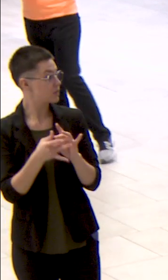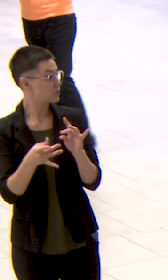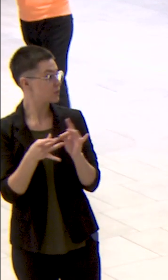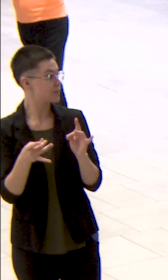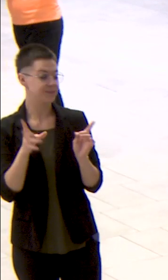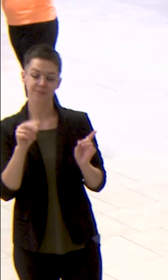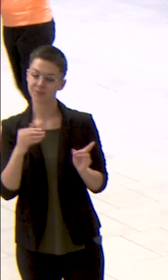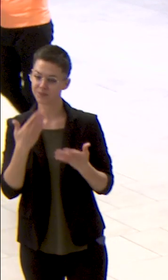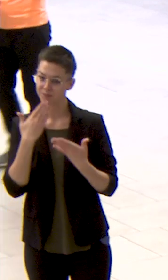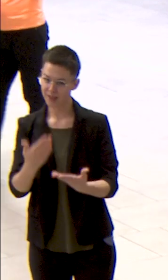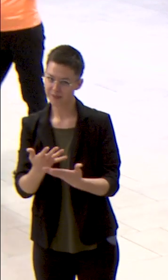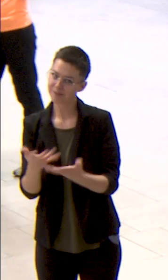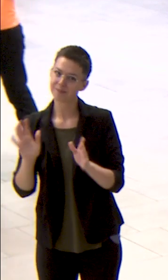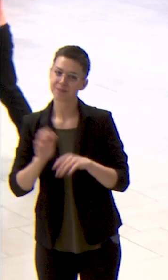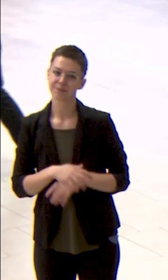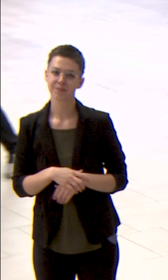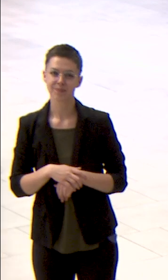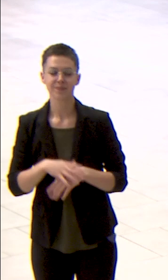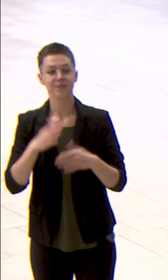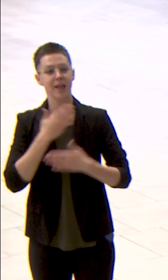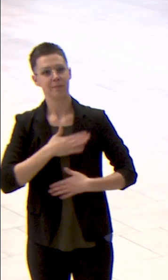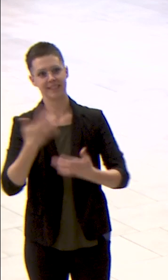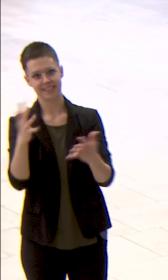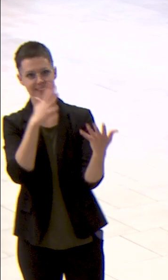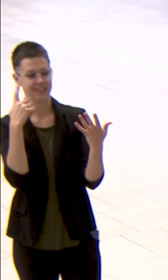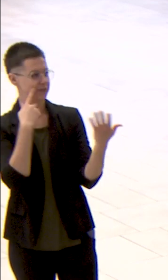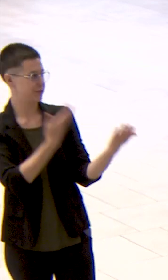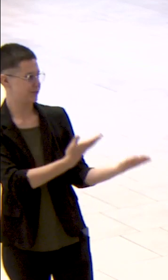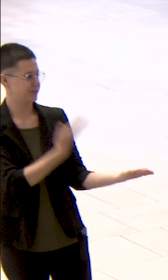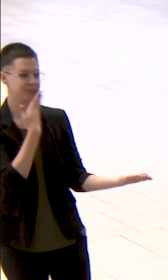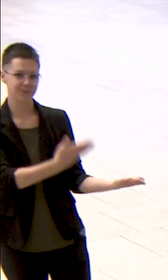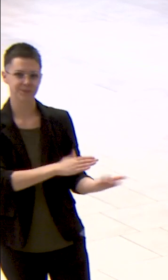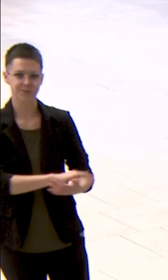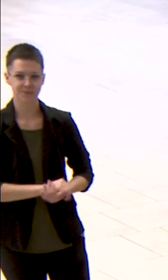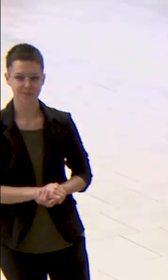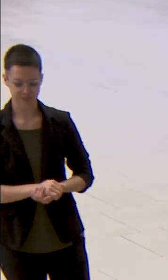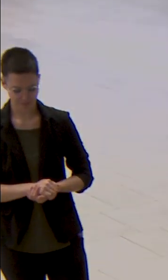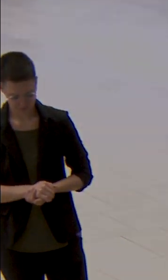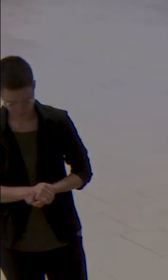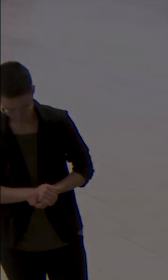No, this was great. Thank you. Awesome. Please, thank you. Warm round. Thank you, Vanessa. Thanks for coming down. Bye.